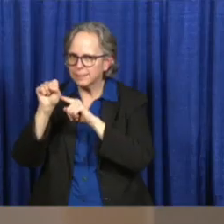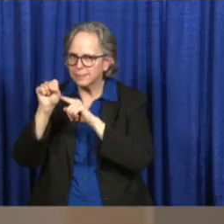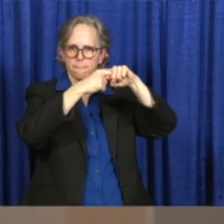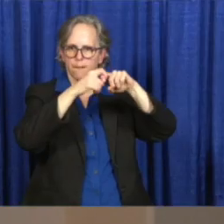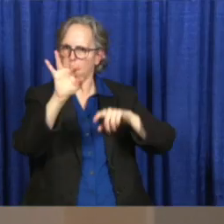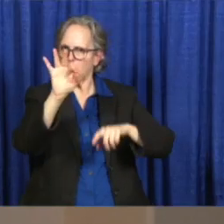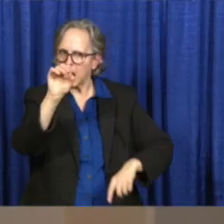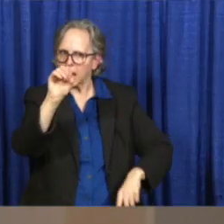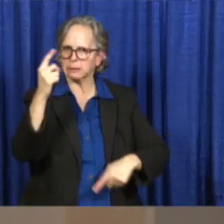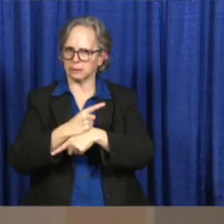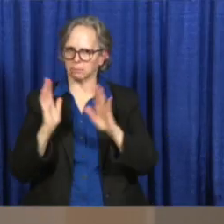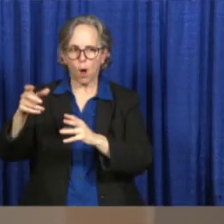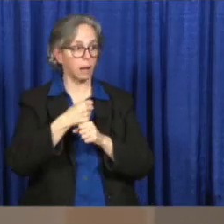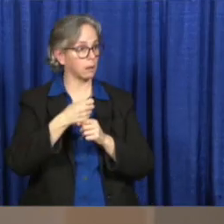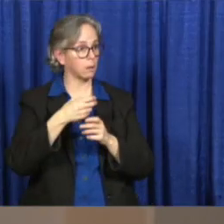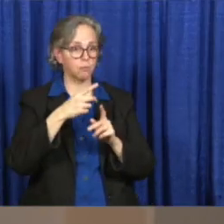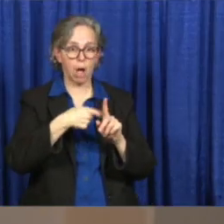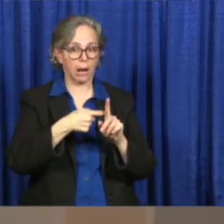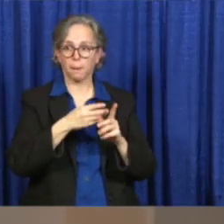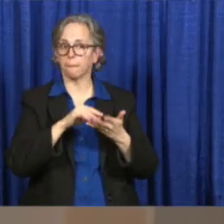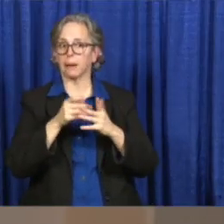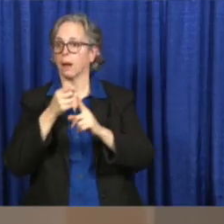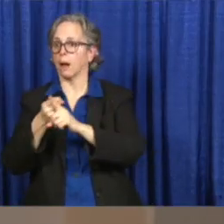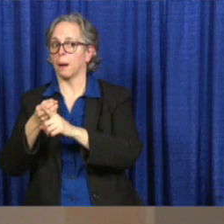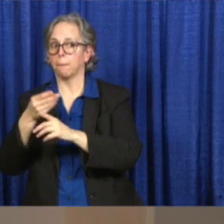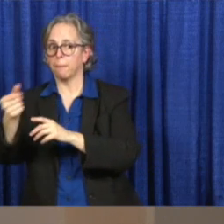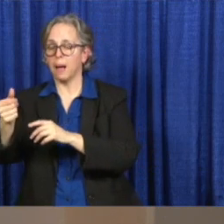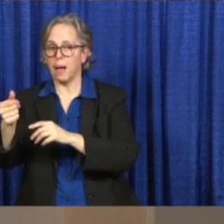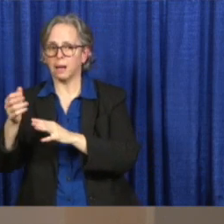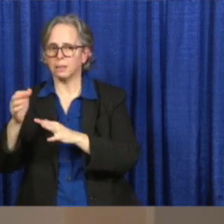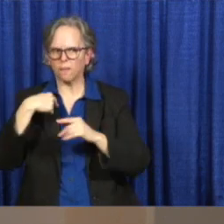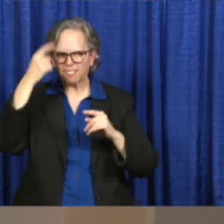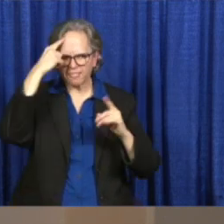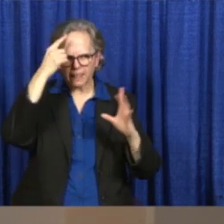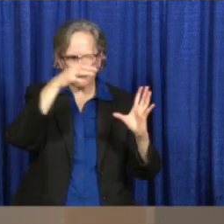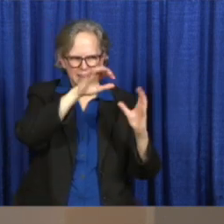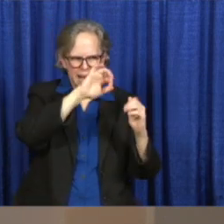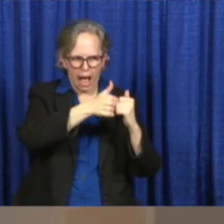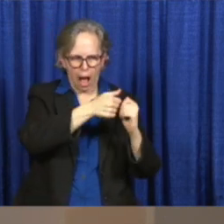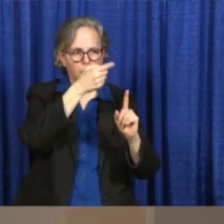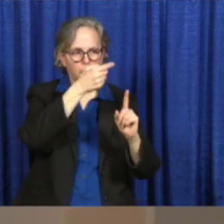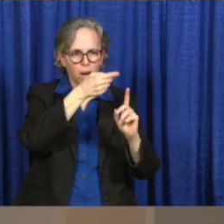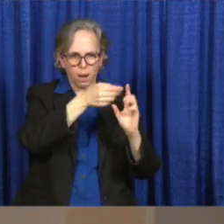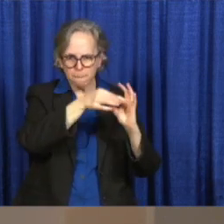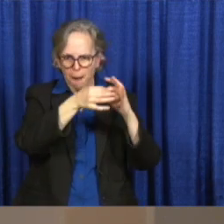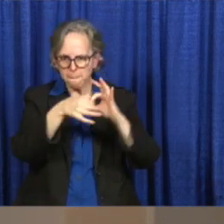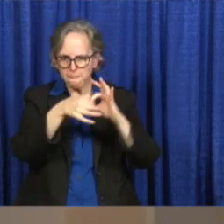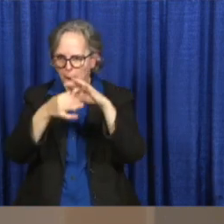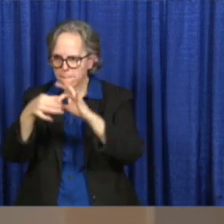all places and phases of the linkage in the